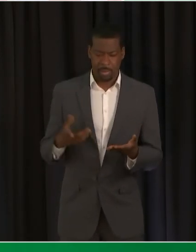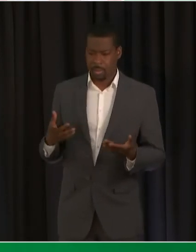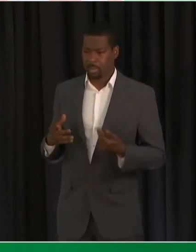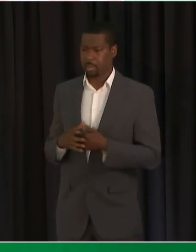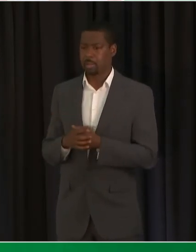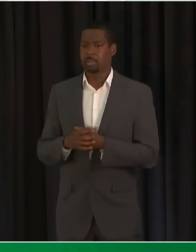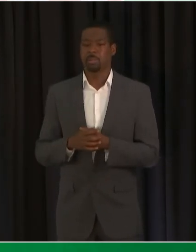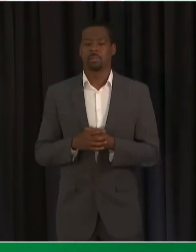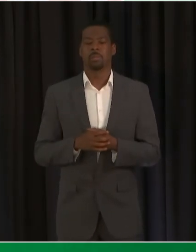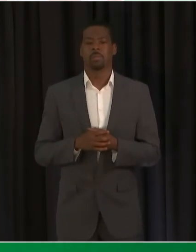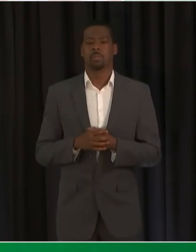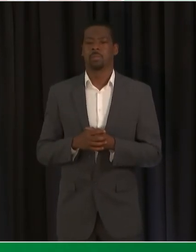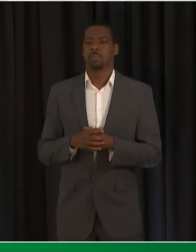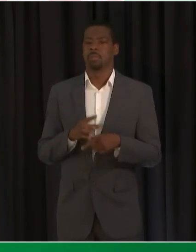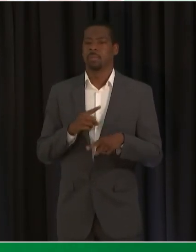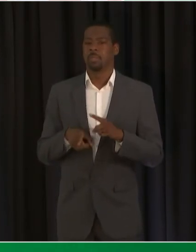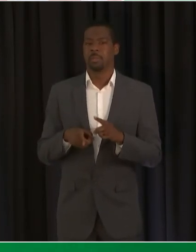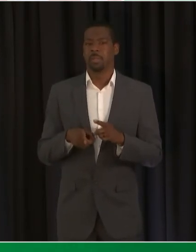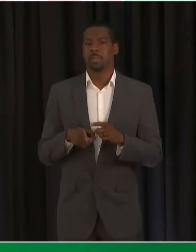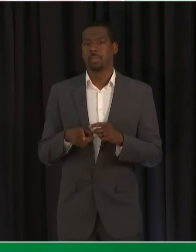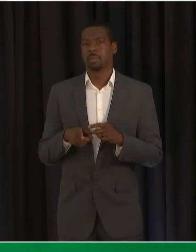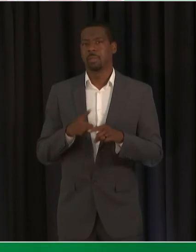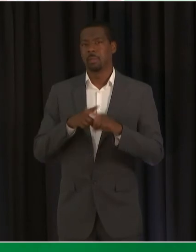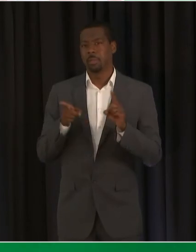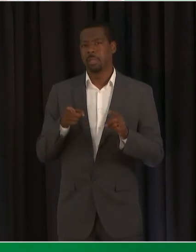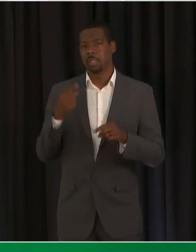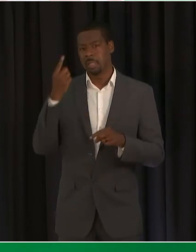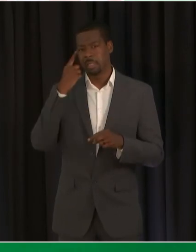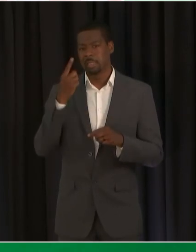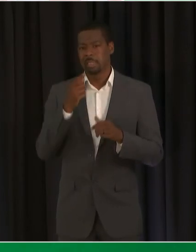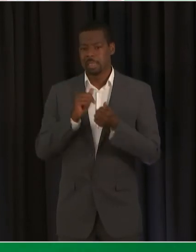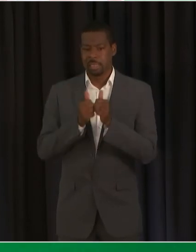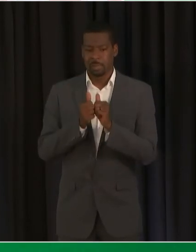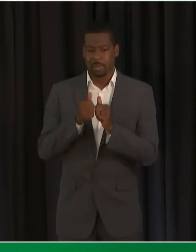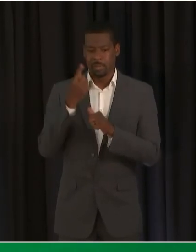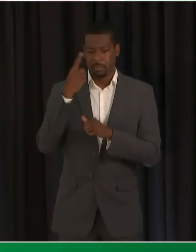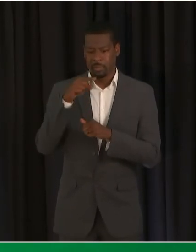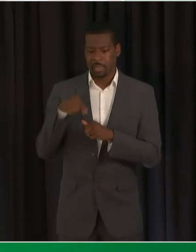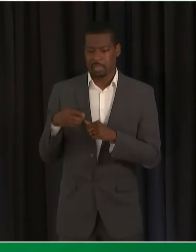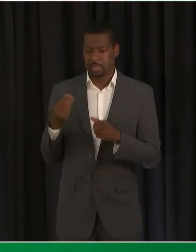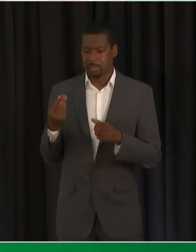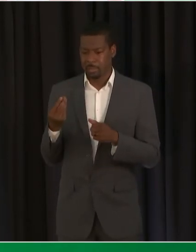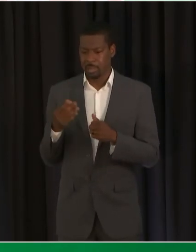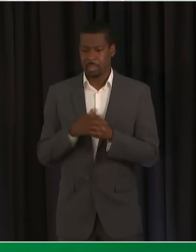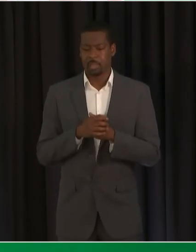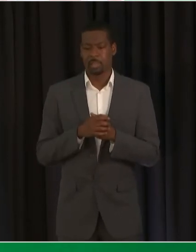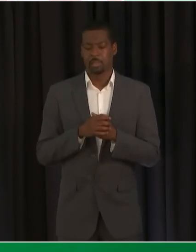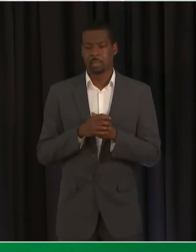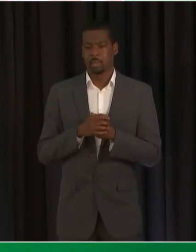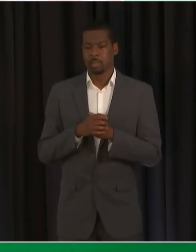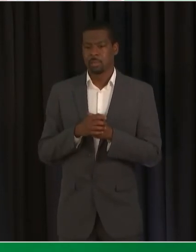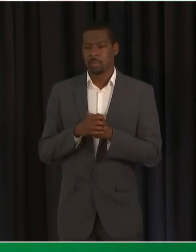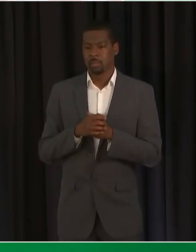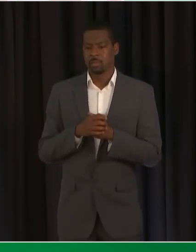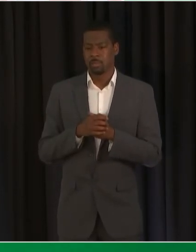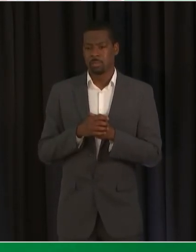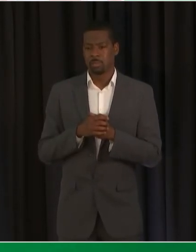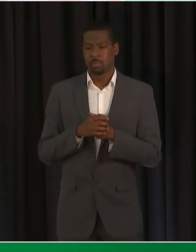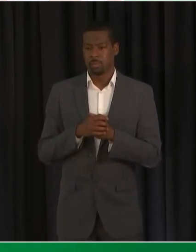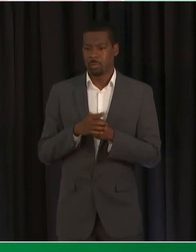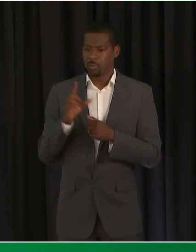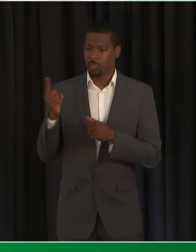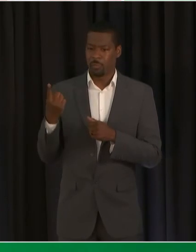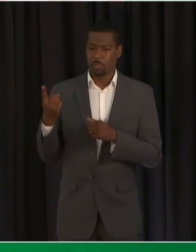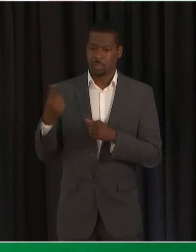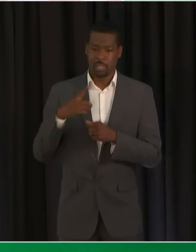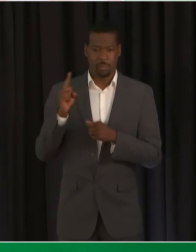But then I think that the race for these funds, and like we know that the Shuttered Venues grant is going to be